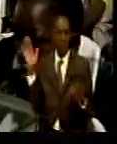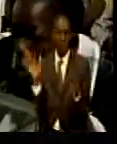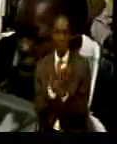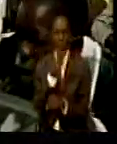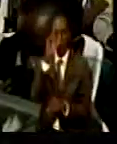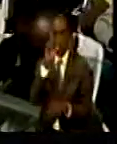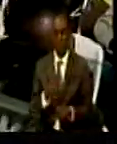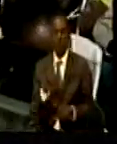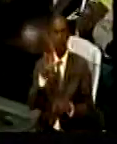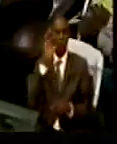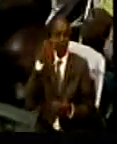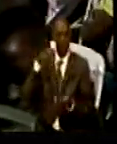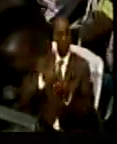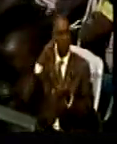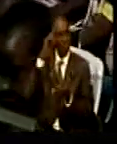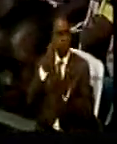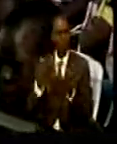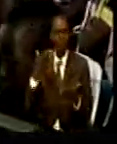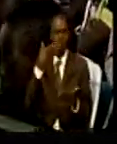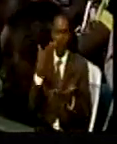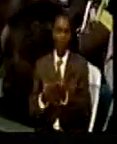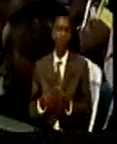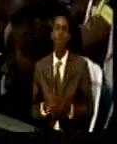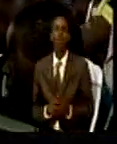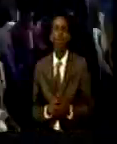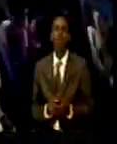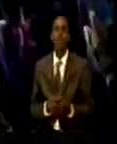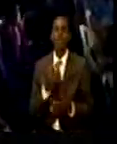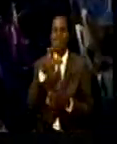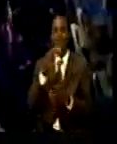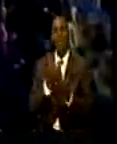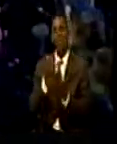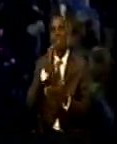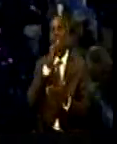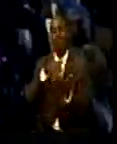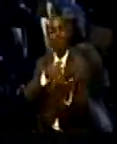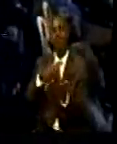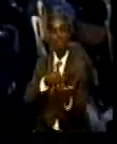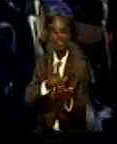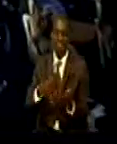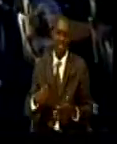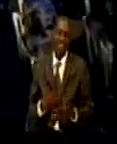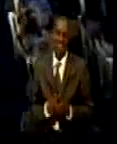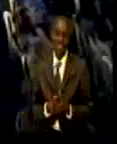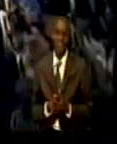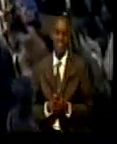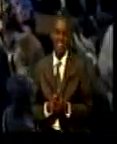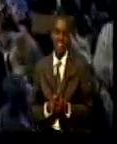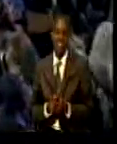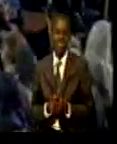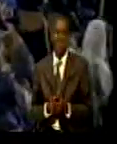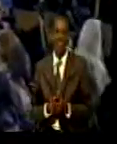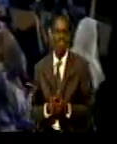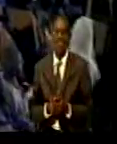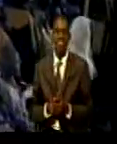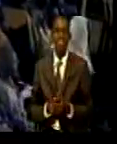something good. The amen is too weak. Amen. That's not like an